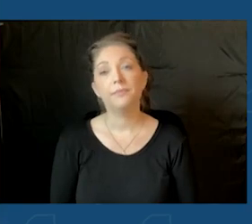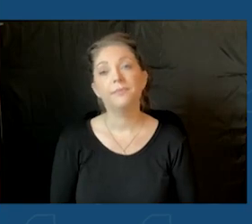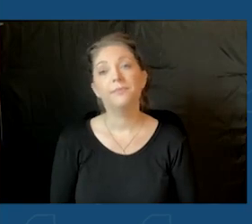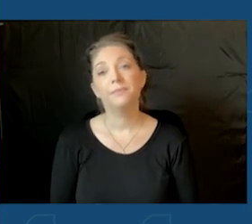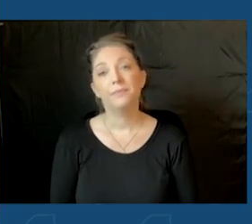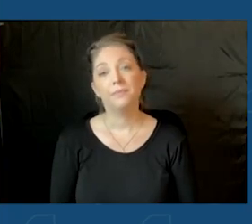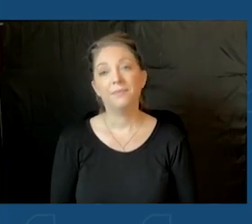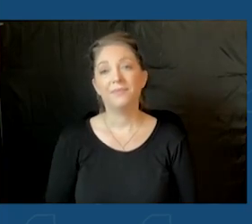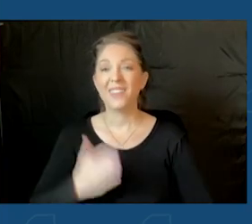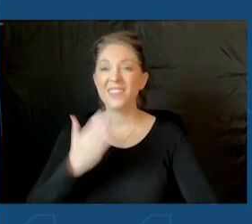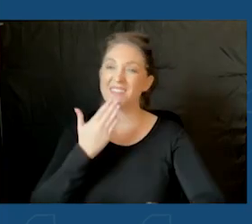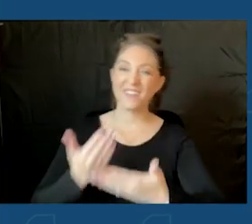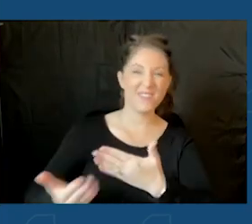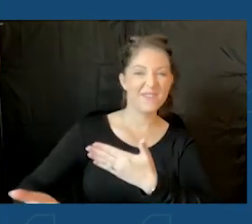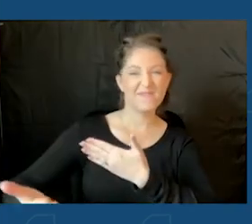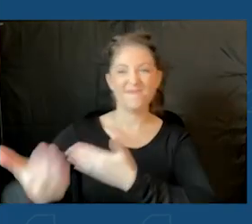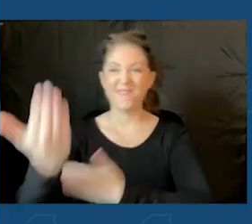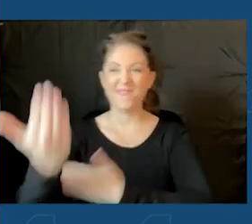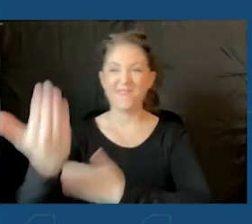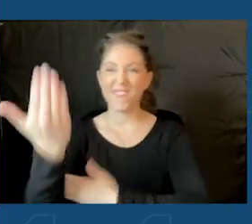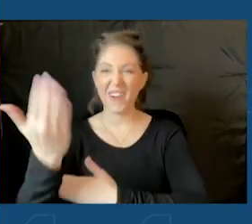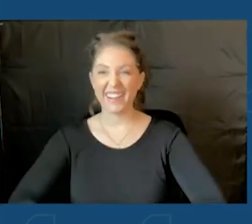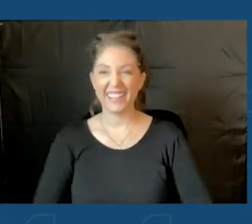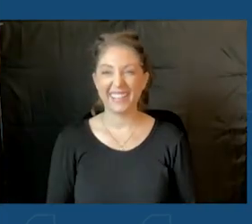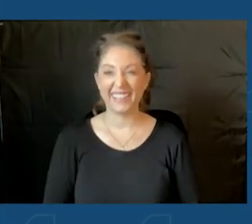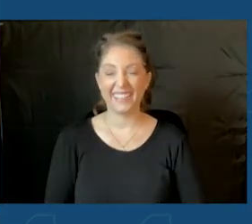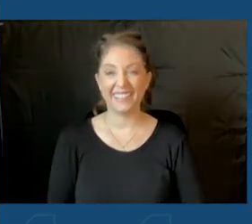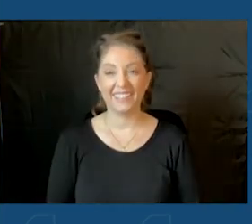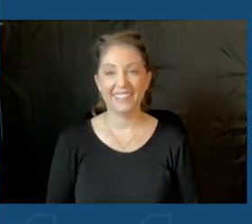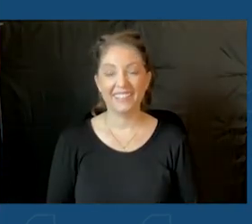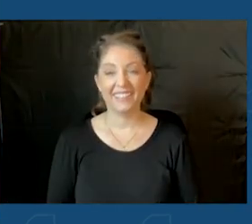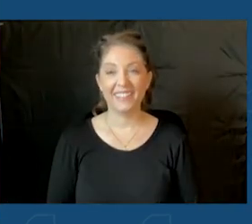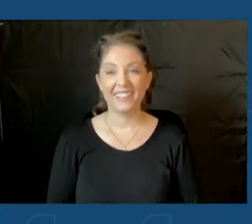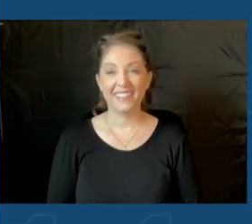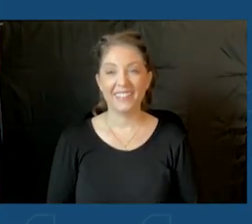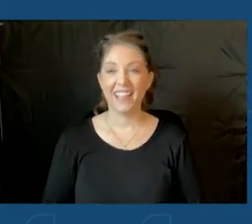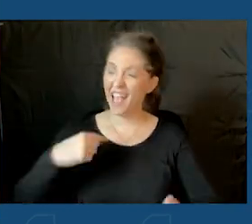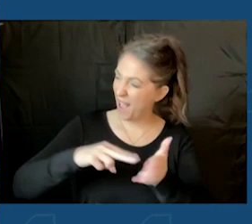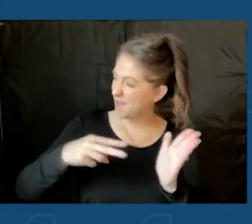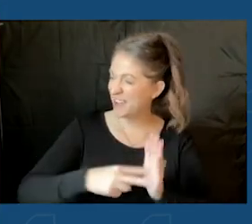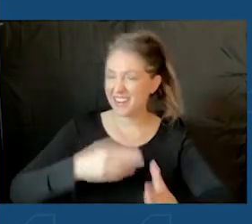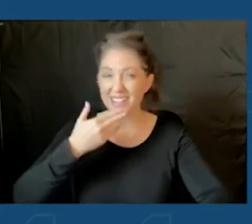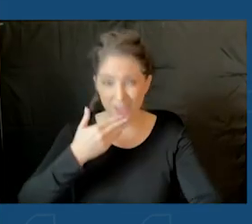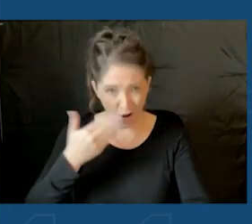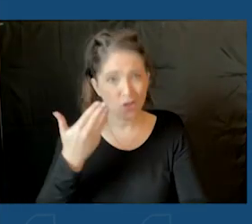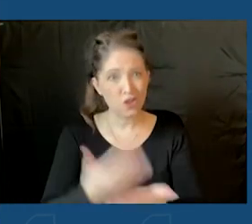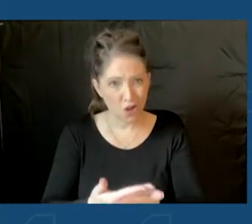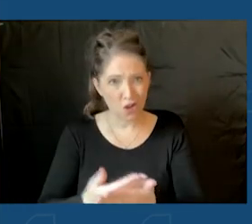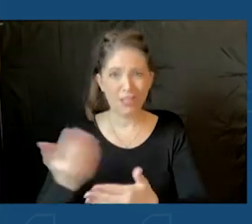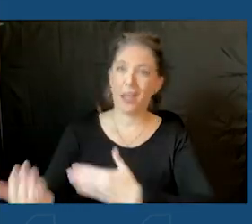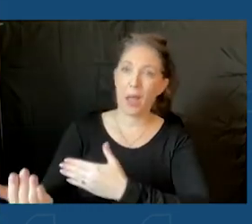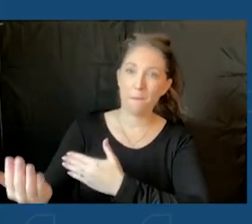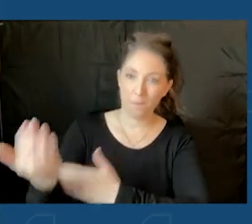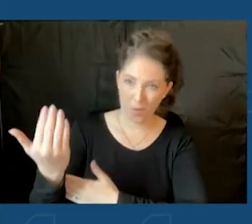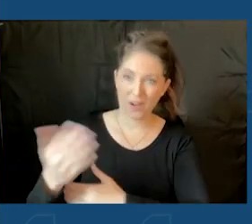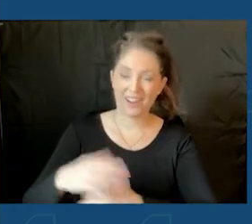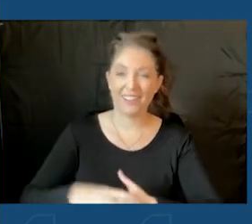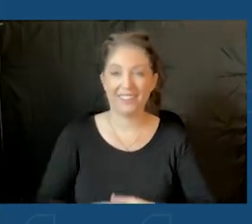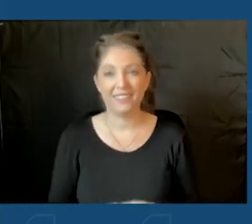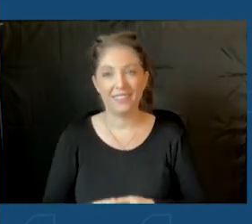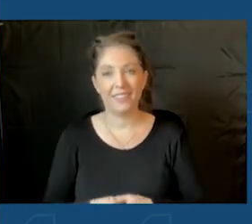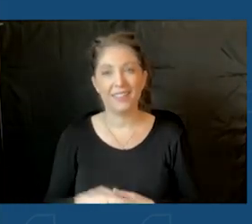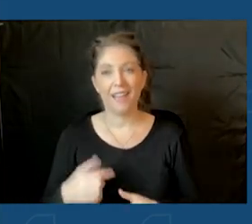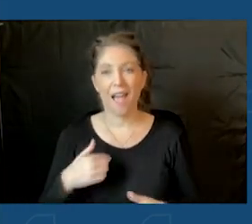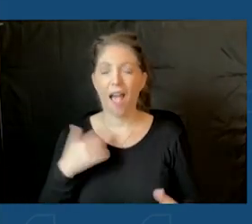Good morning, everybody. I mean, it is a good morning. And I am so